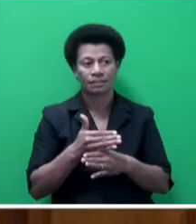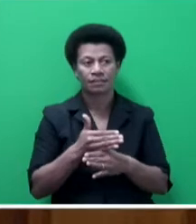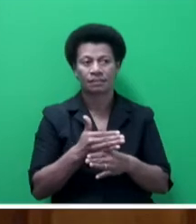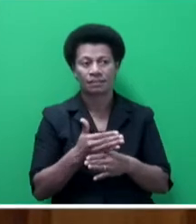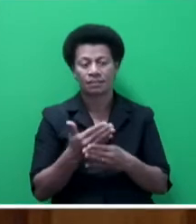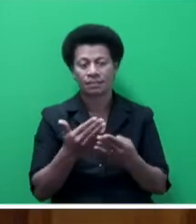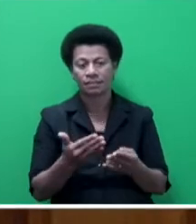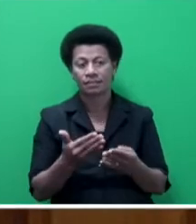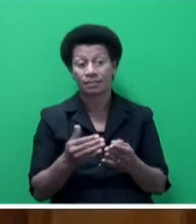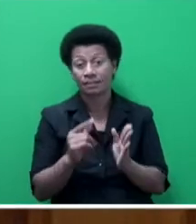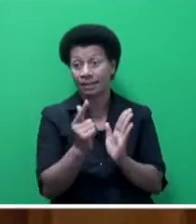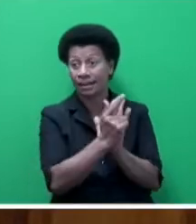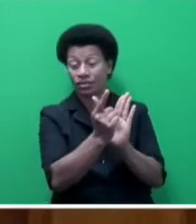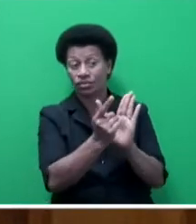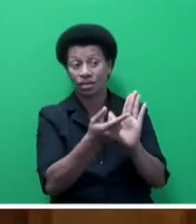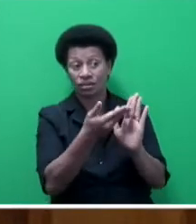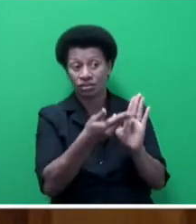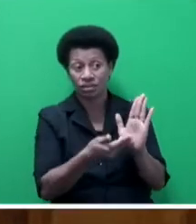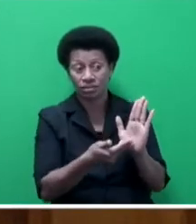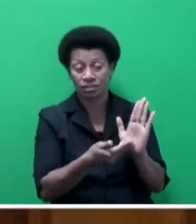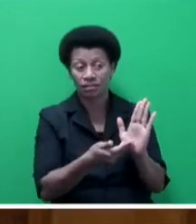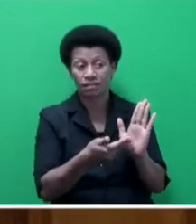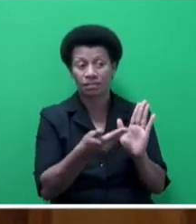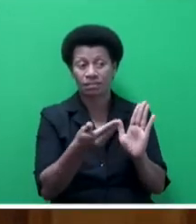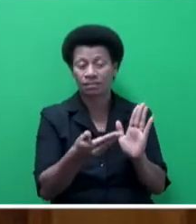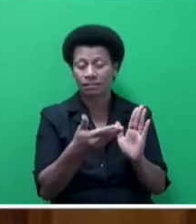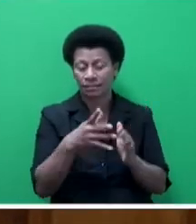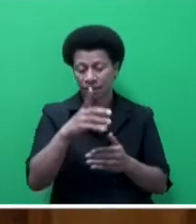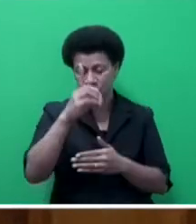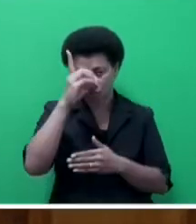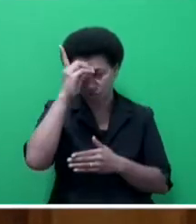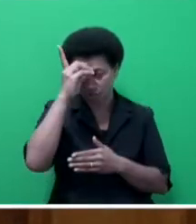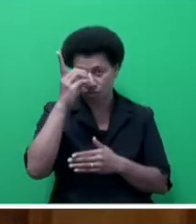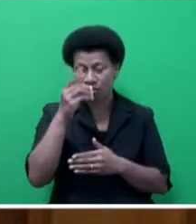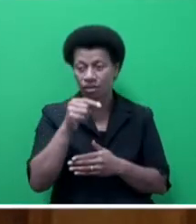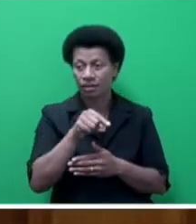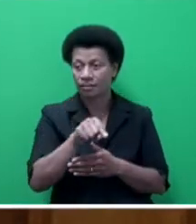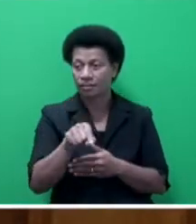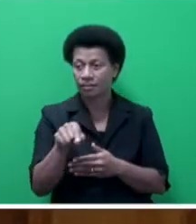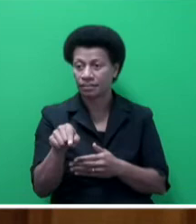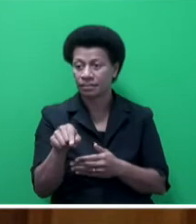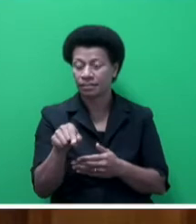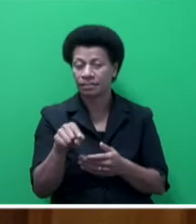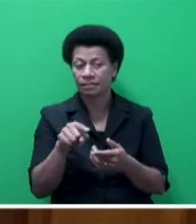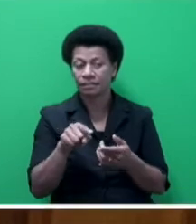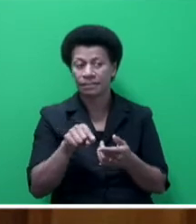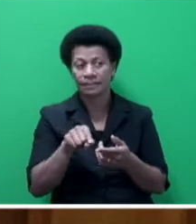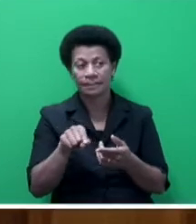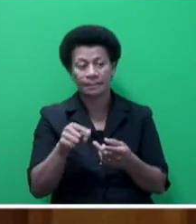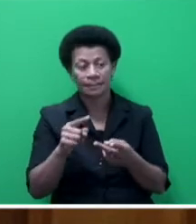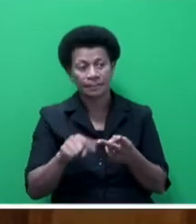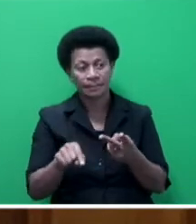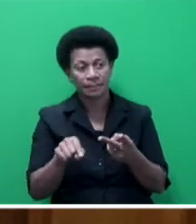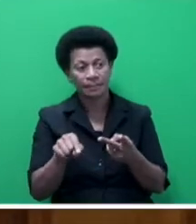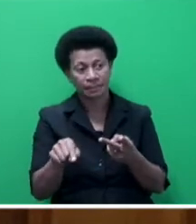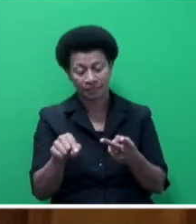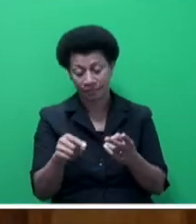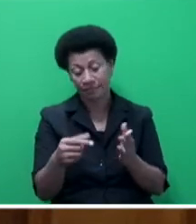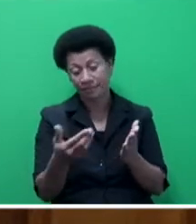these legislations specify education experience requirements in order for one to become a registered professional